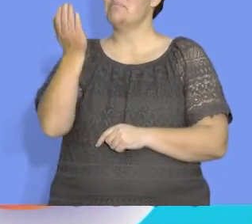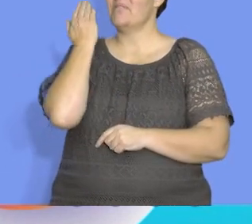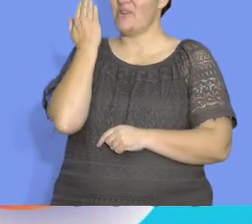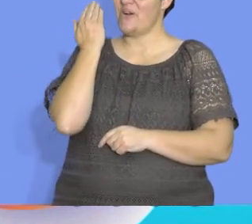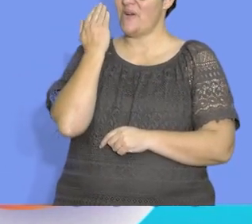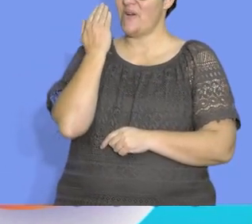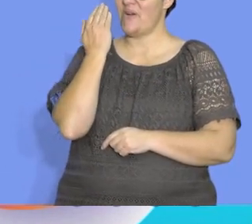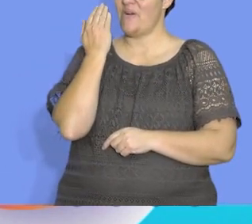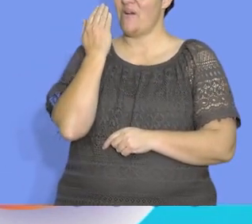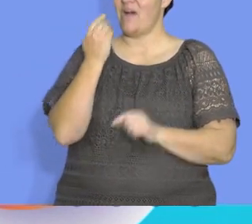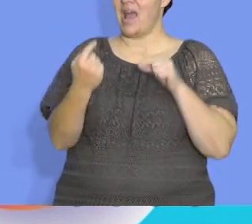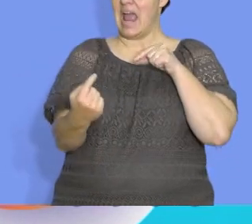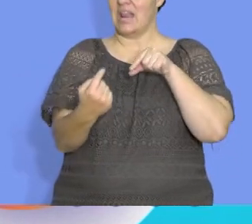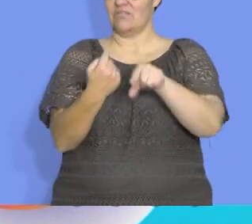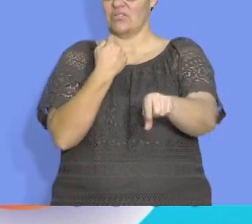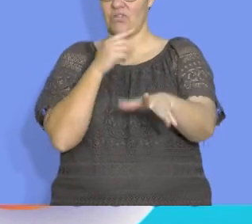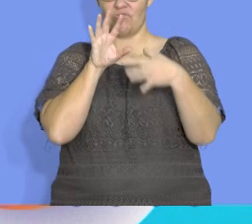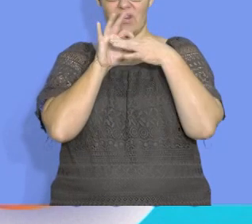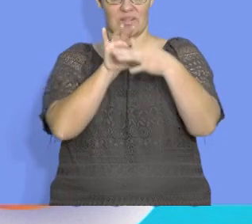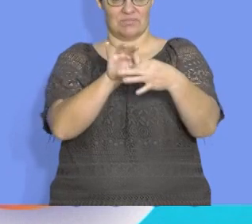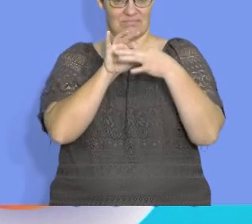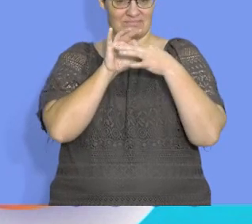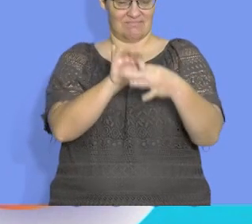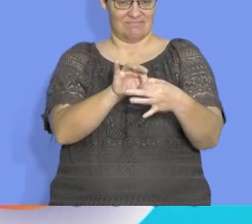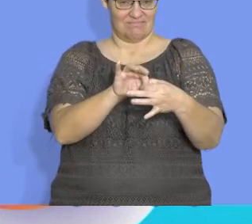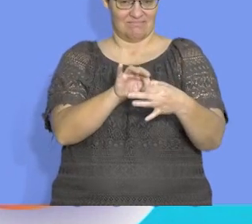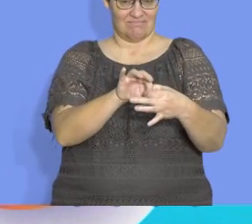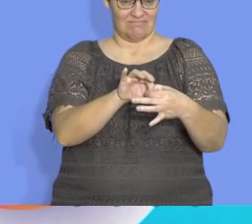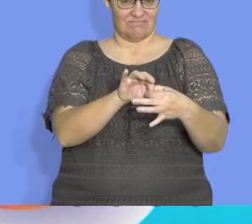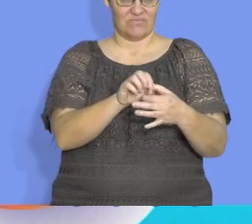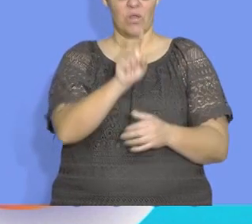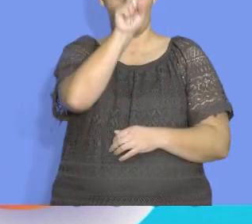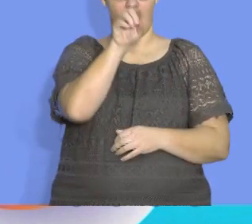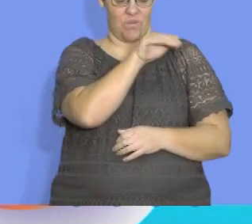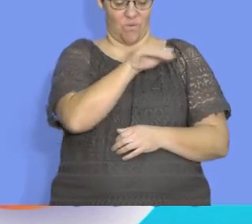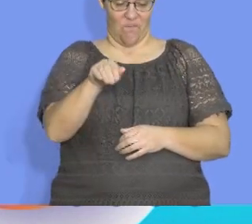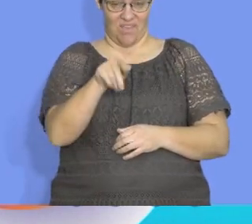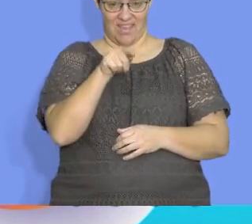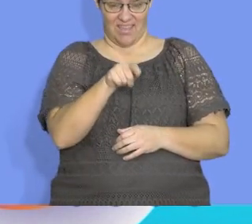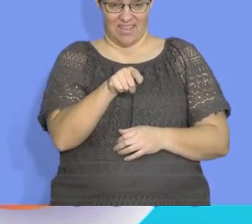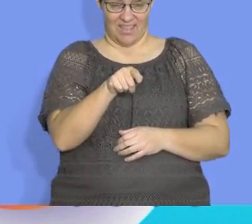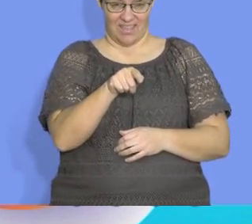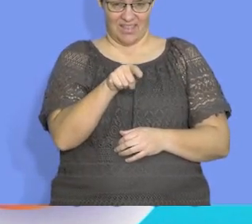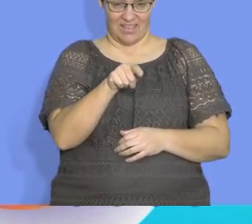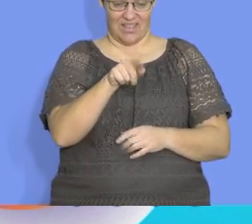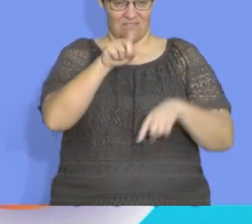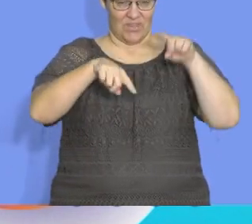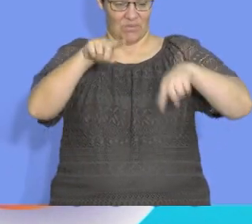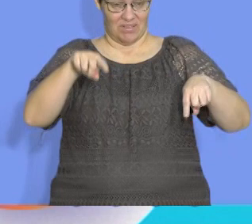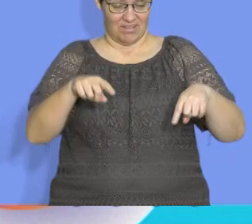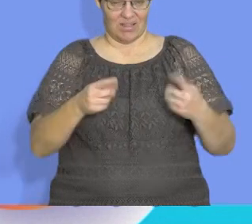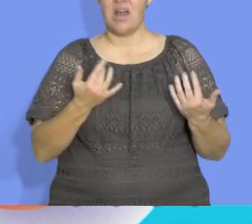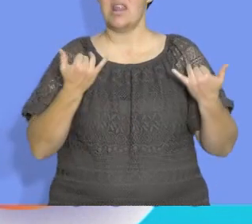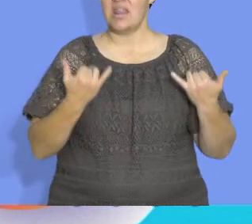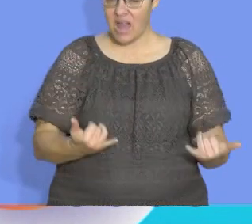the inversely proportional relationship, where we looked at a 1 over the variable,